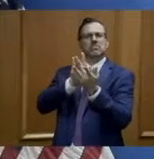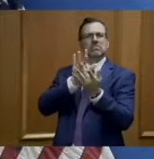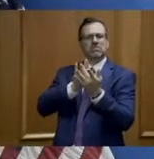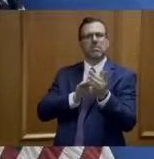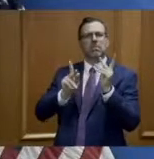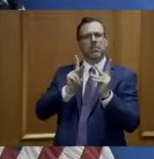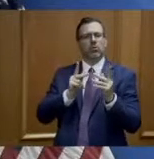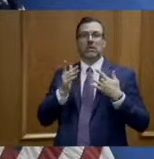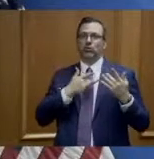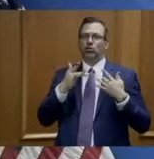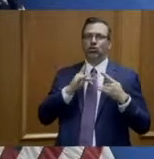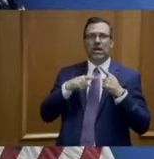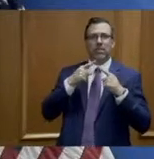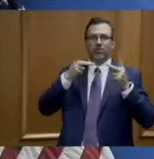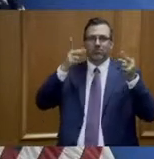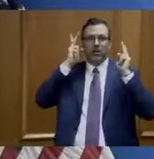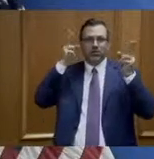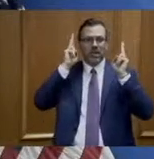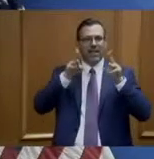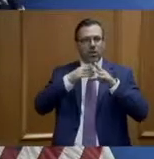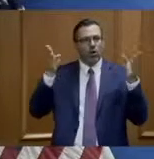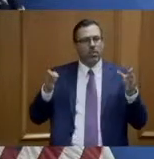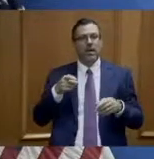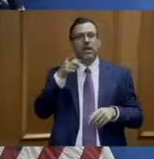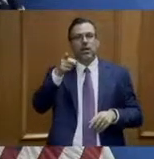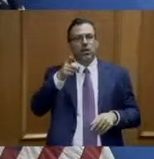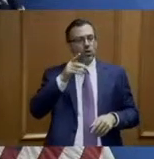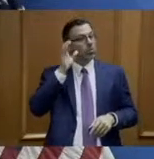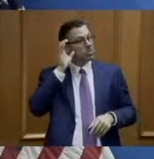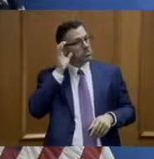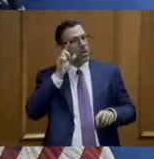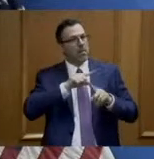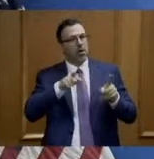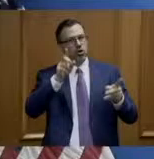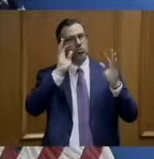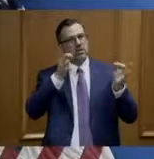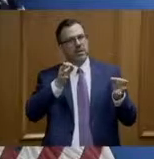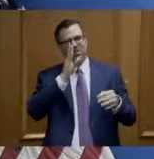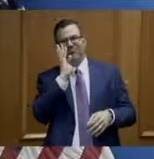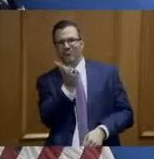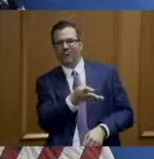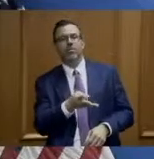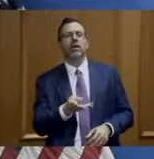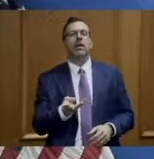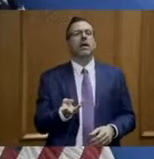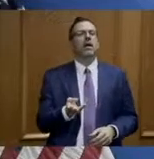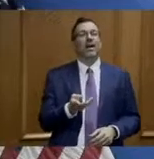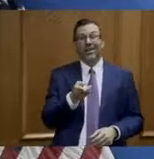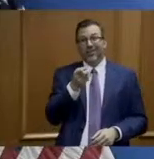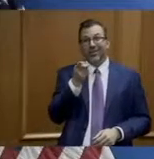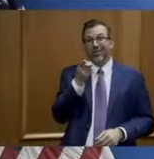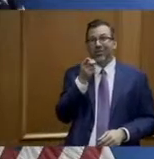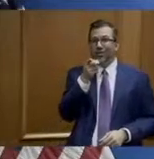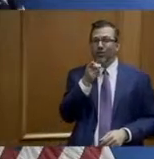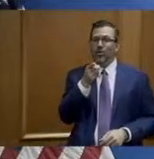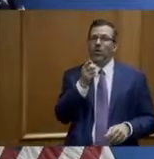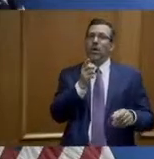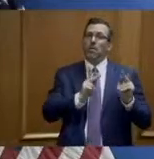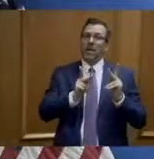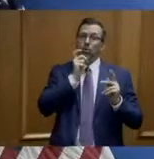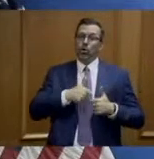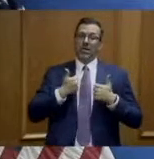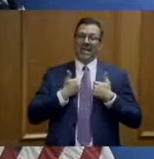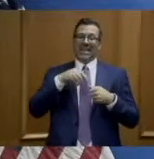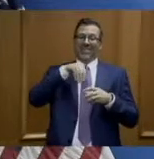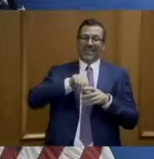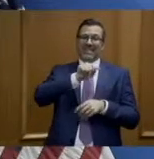hair salons opening back up and that you've listened and potentially decided based off those concerns. How big of a factor did constituent concerns play